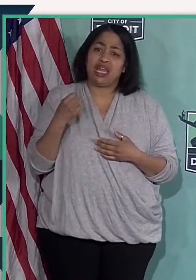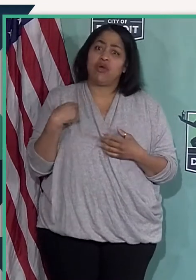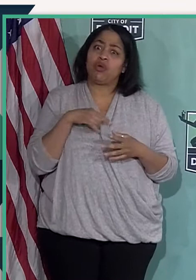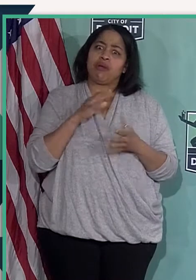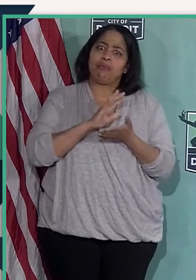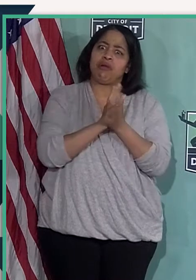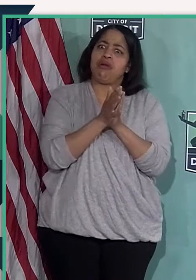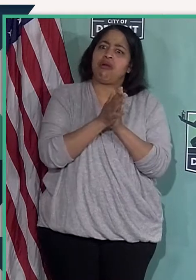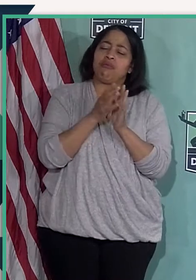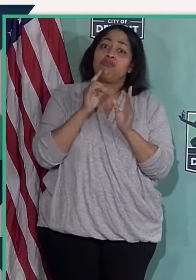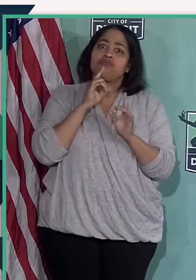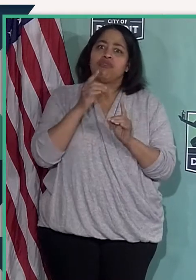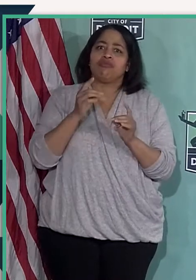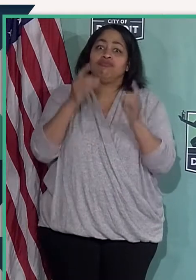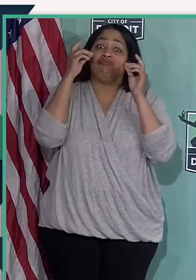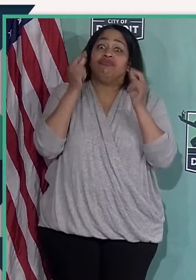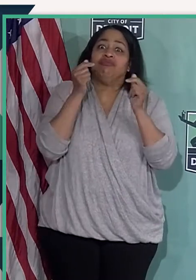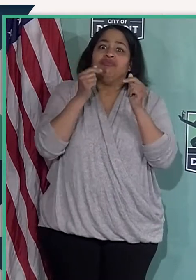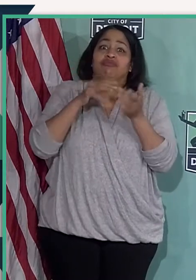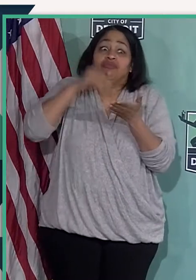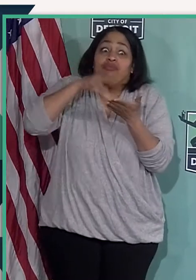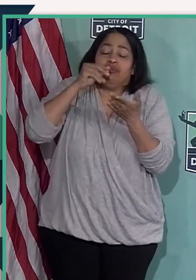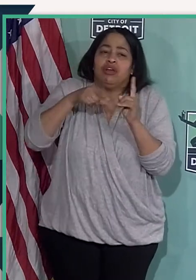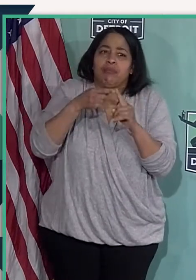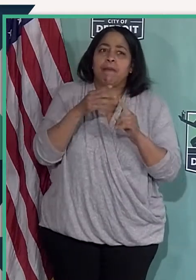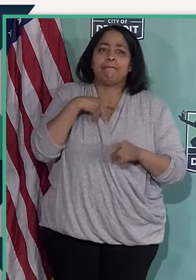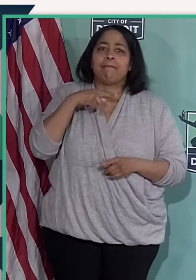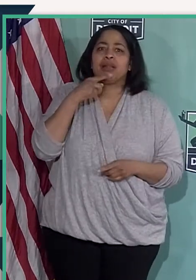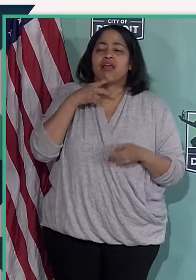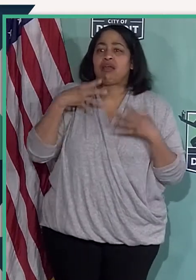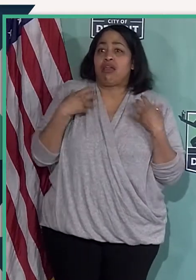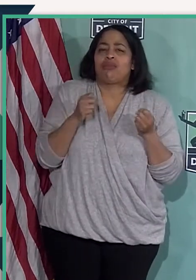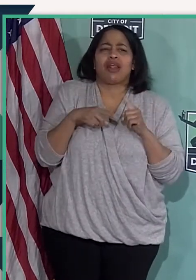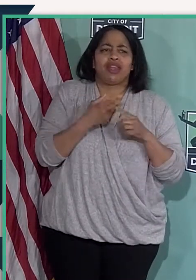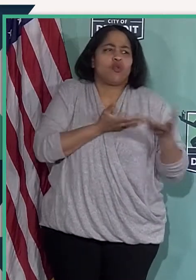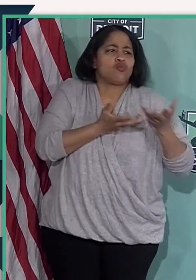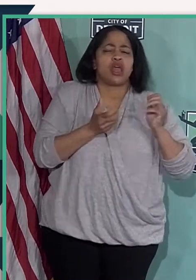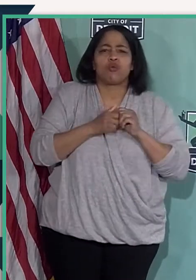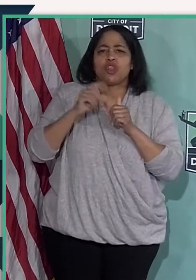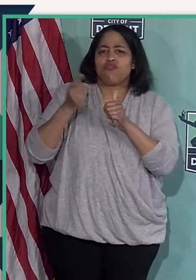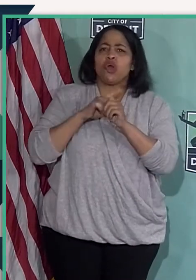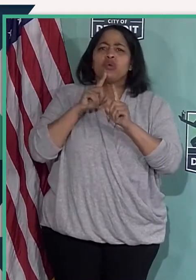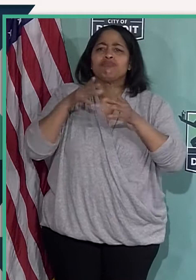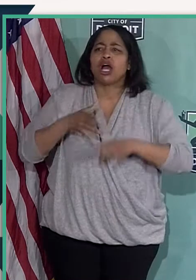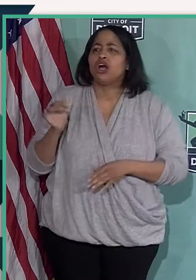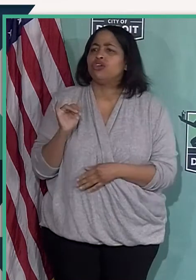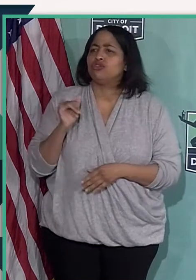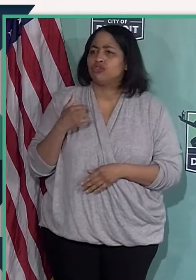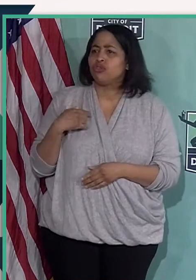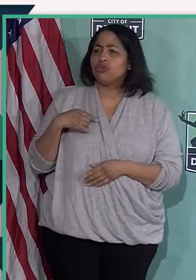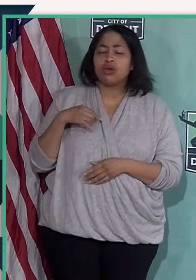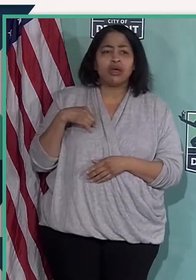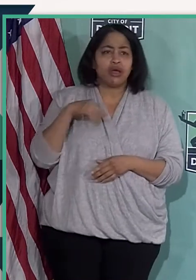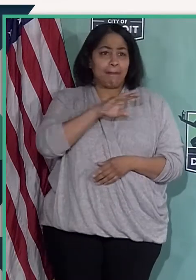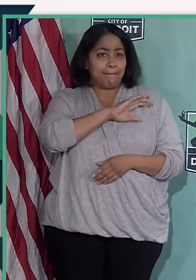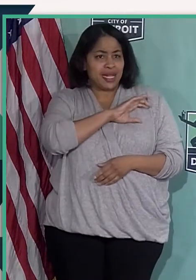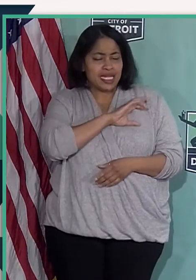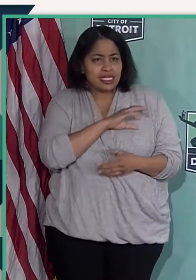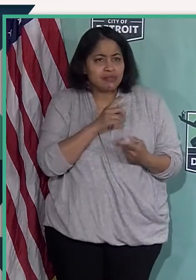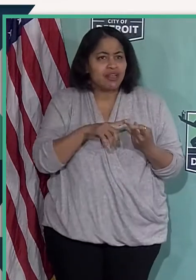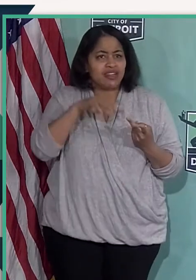public health, and then we got to interact with all the first responders. I mean, the first responders, policemen